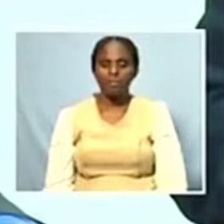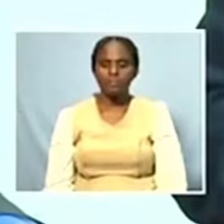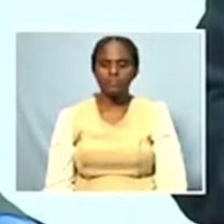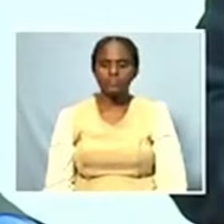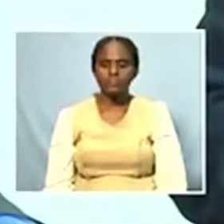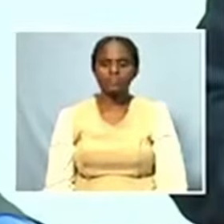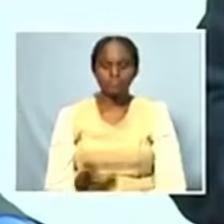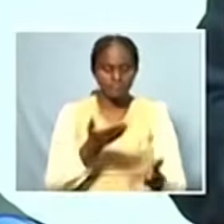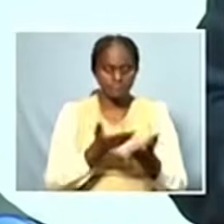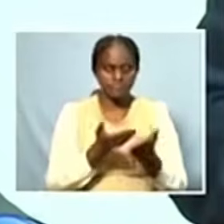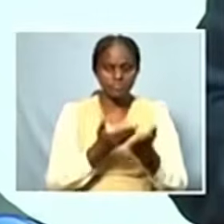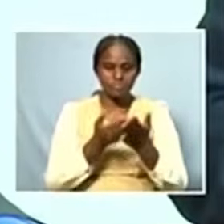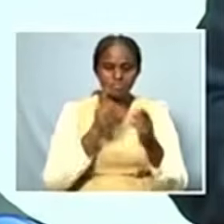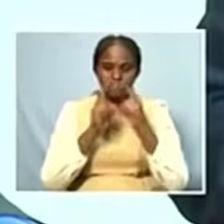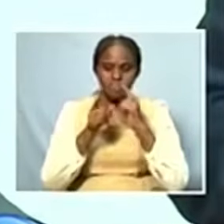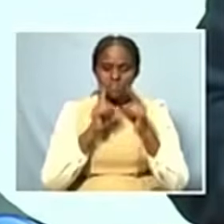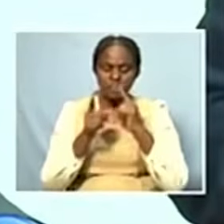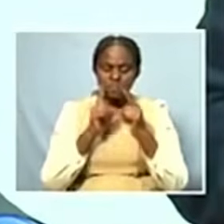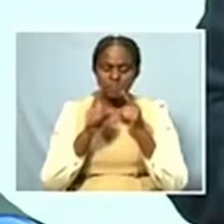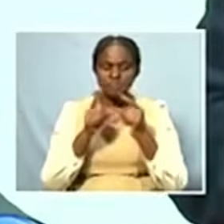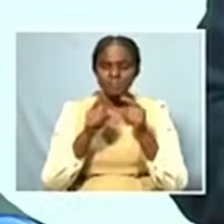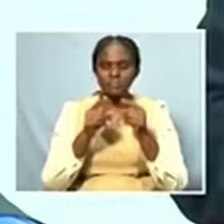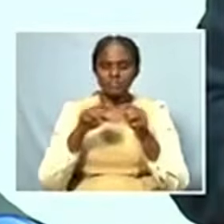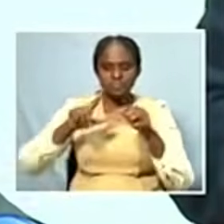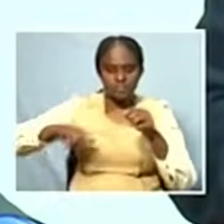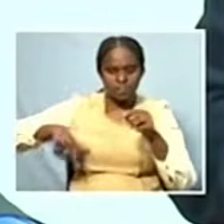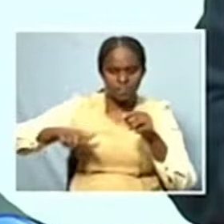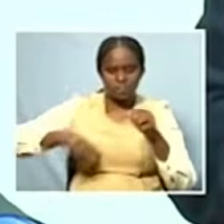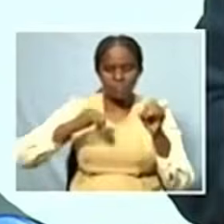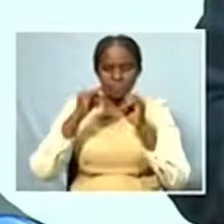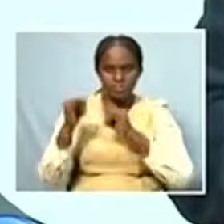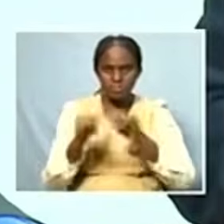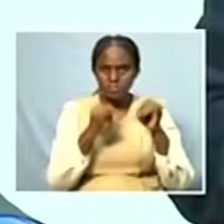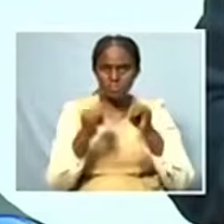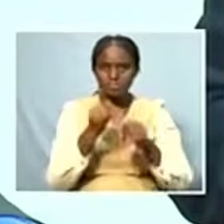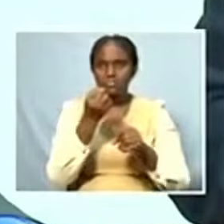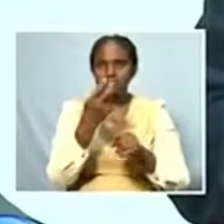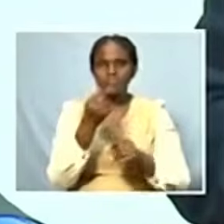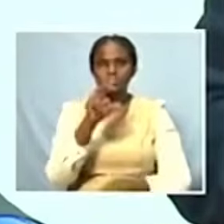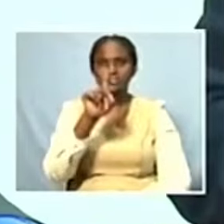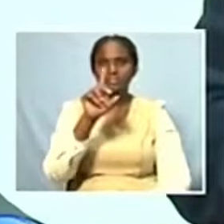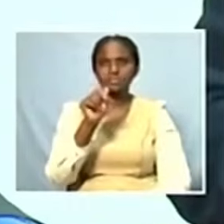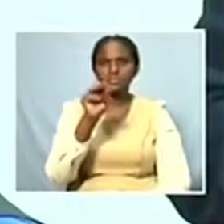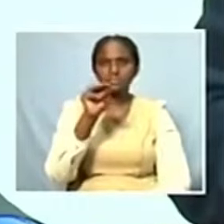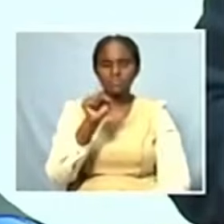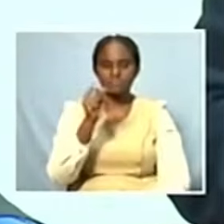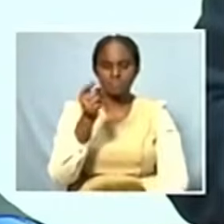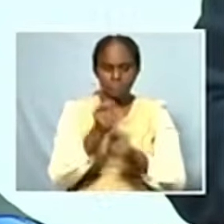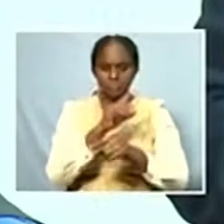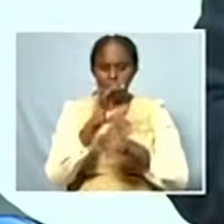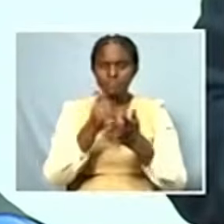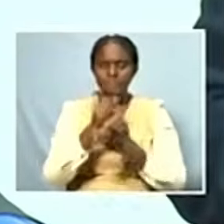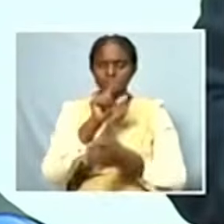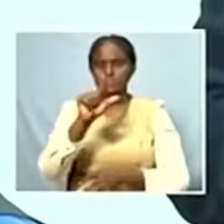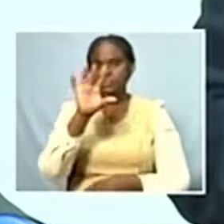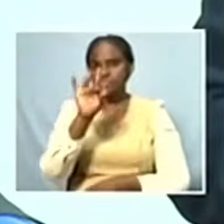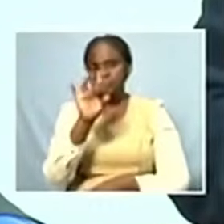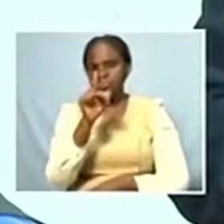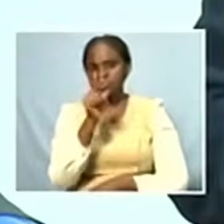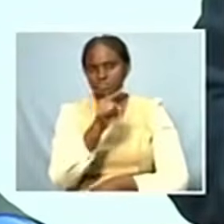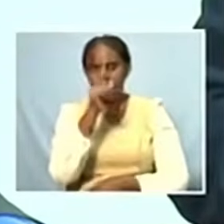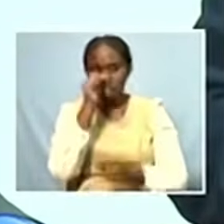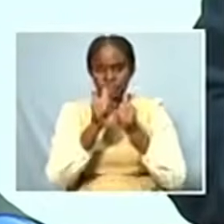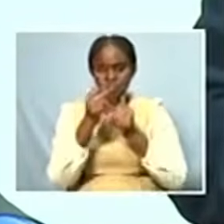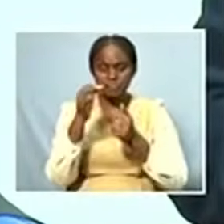so here we're saying the delay to implement the 12 dams out of the 28 dams was largely due